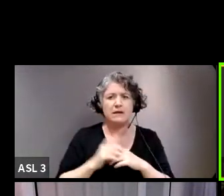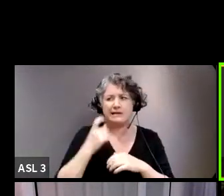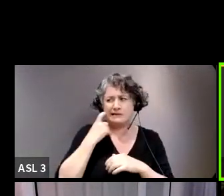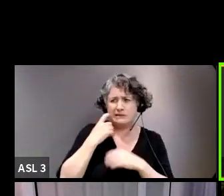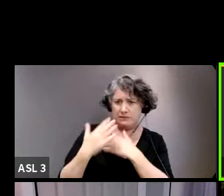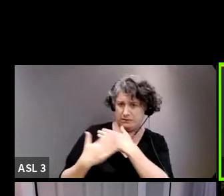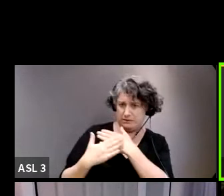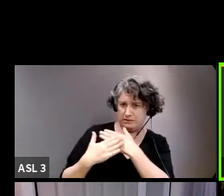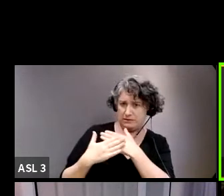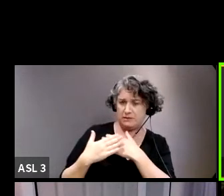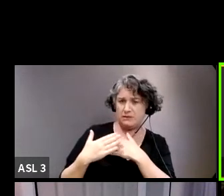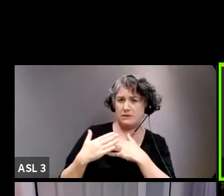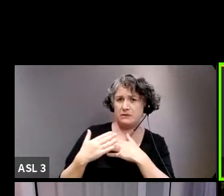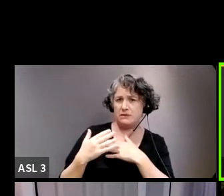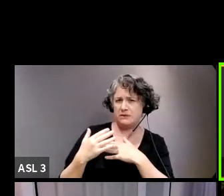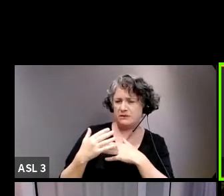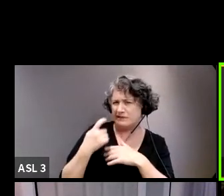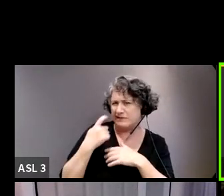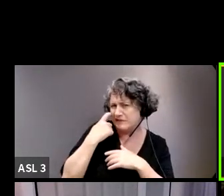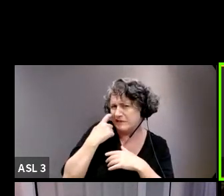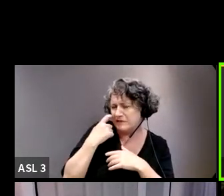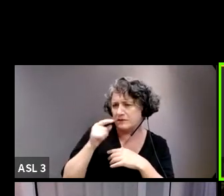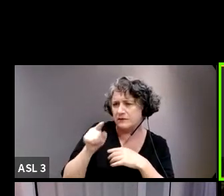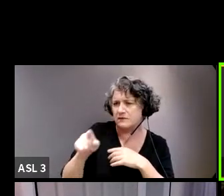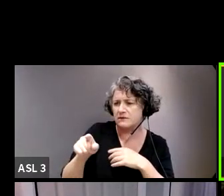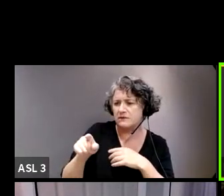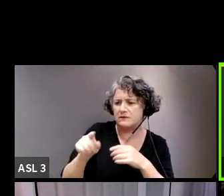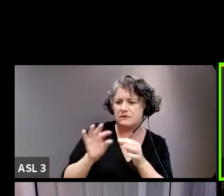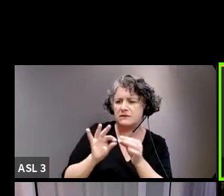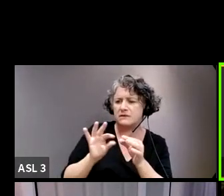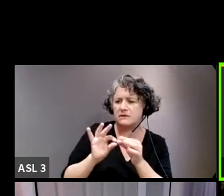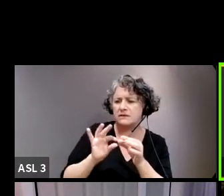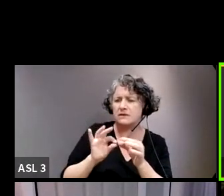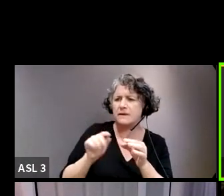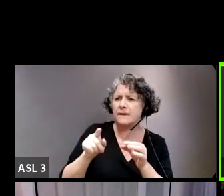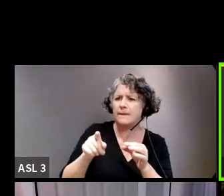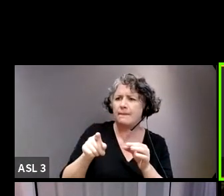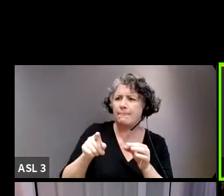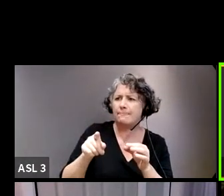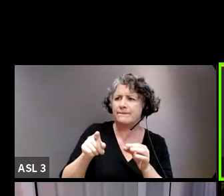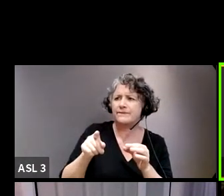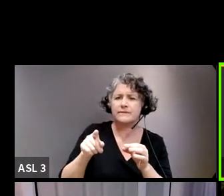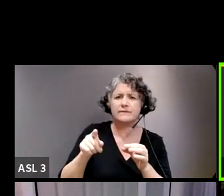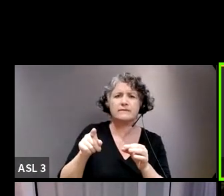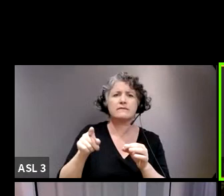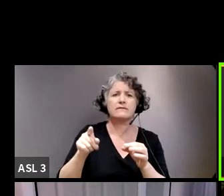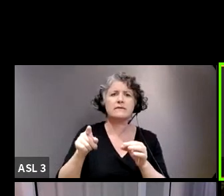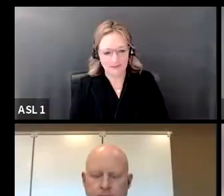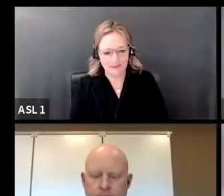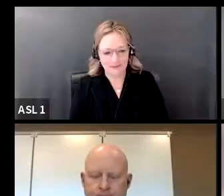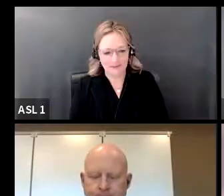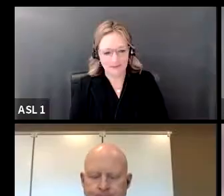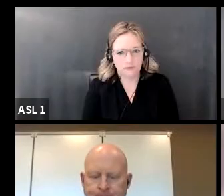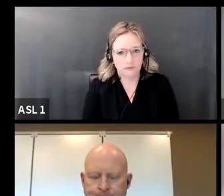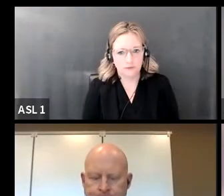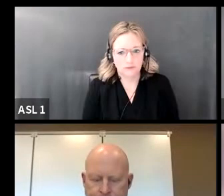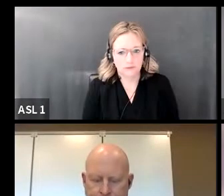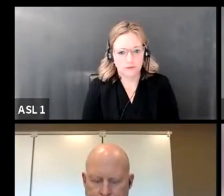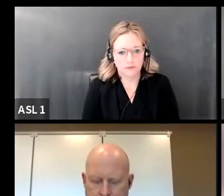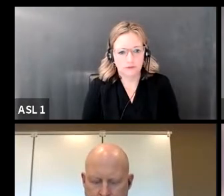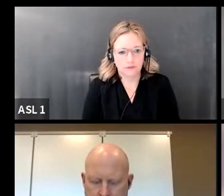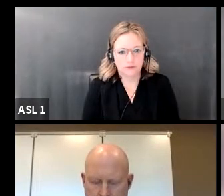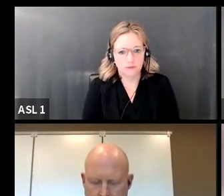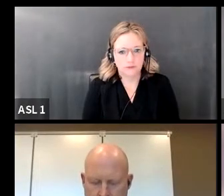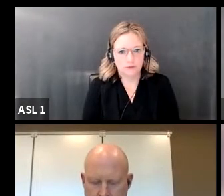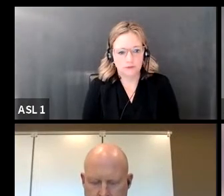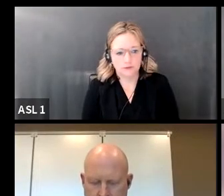a few minutes ago you stated that once we make this vote to the budget we should should